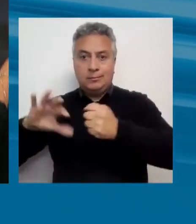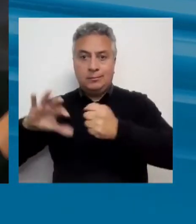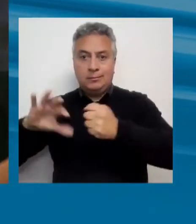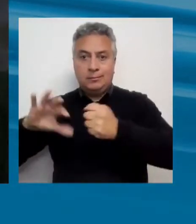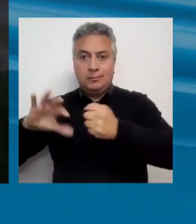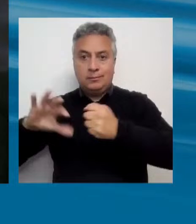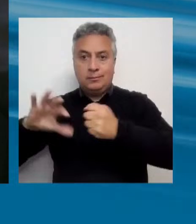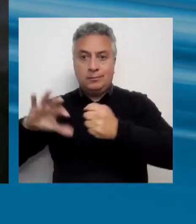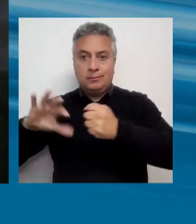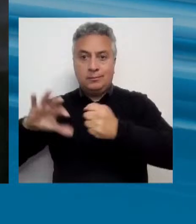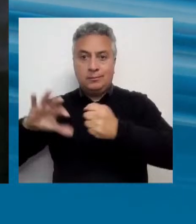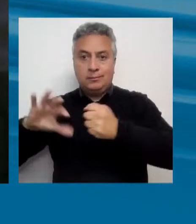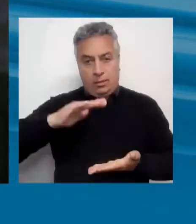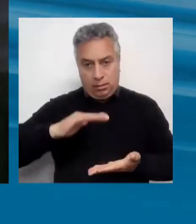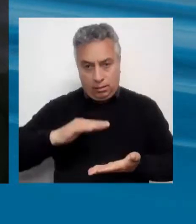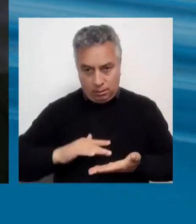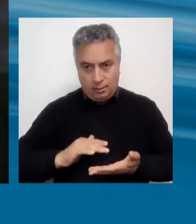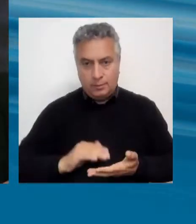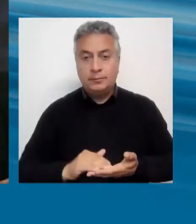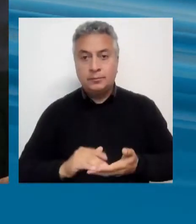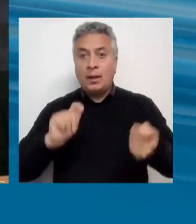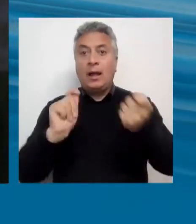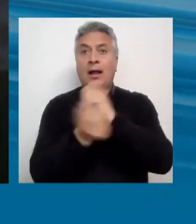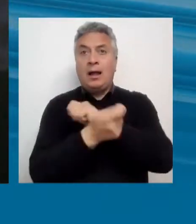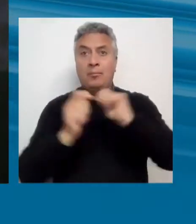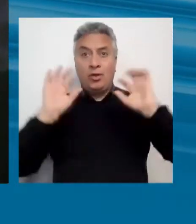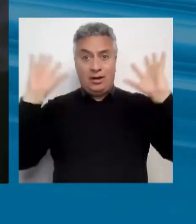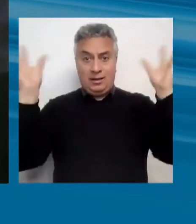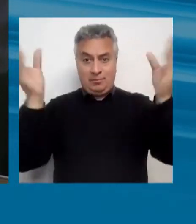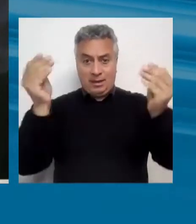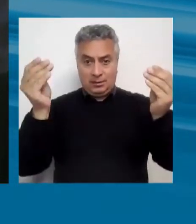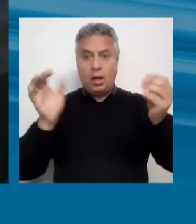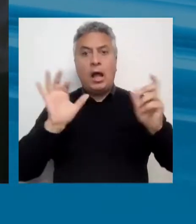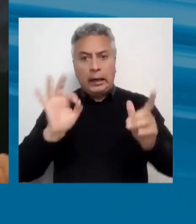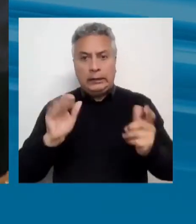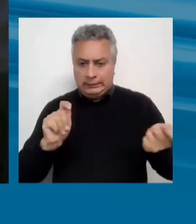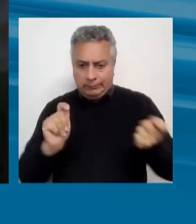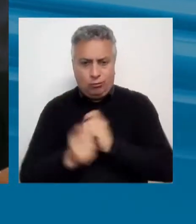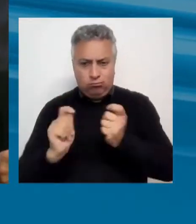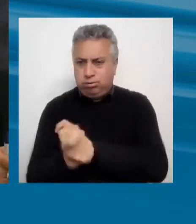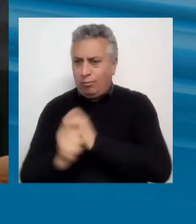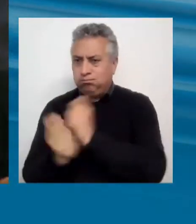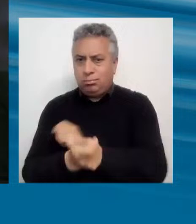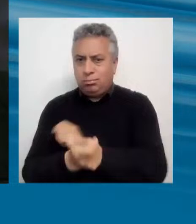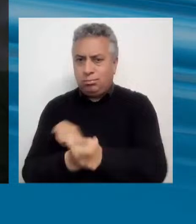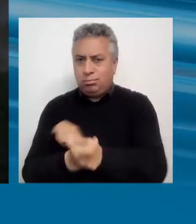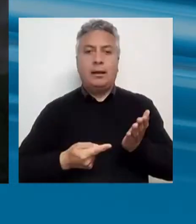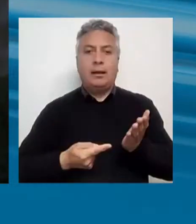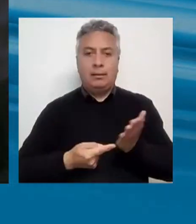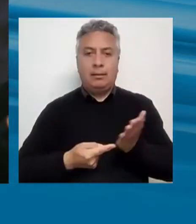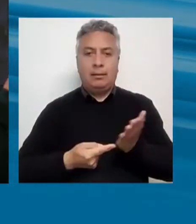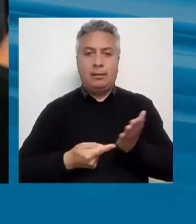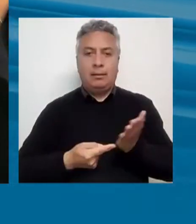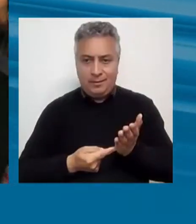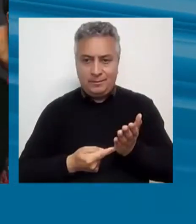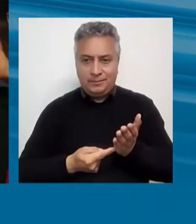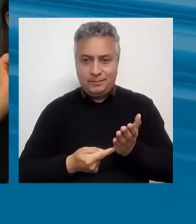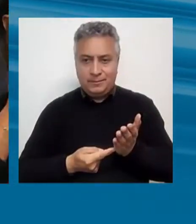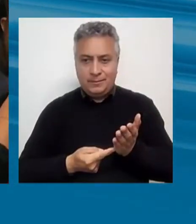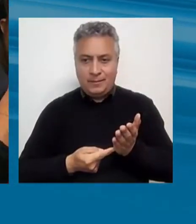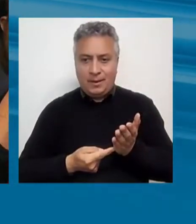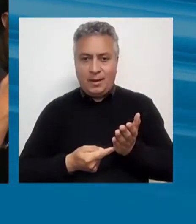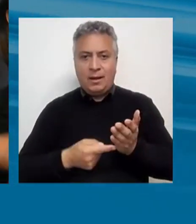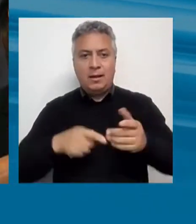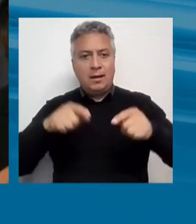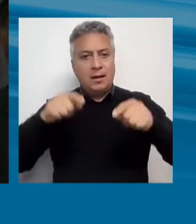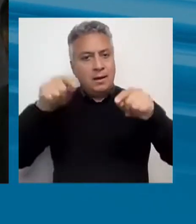flow, foreign investment, the impact of climate change, and the technological transformations. It is within this context